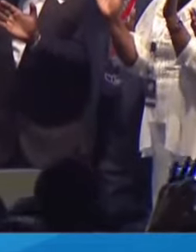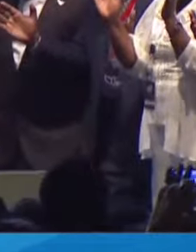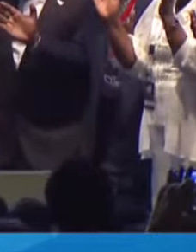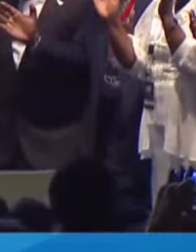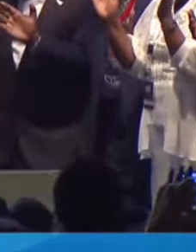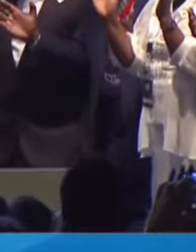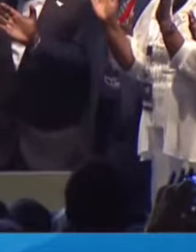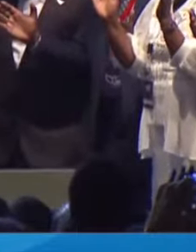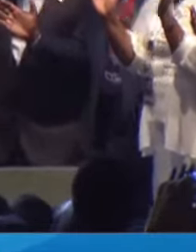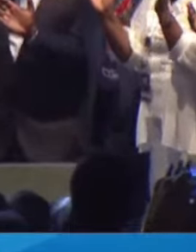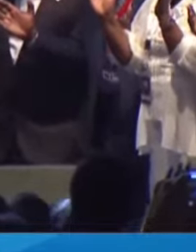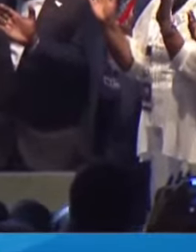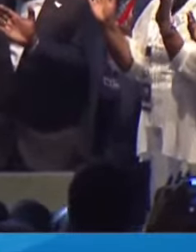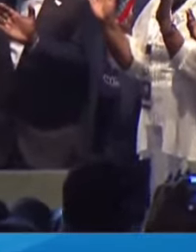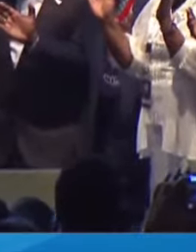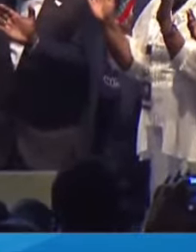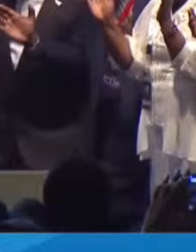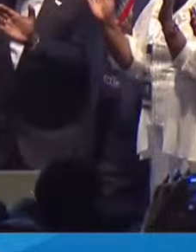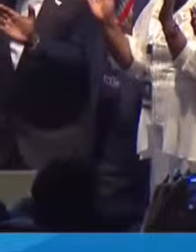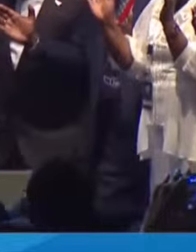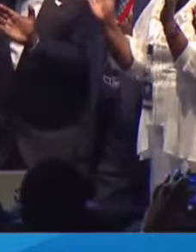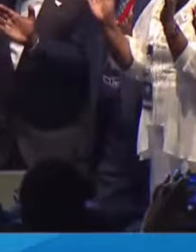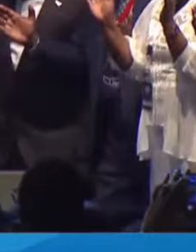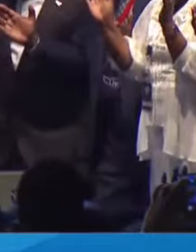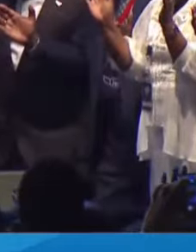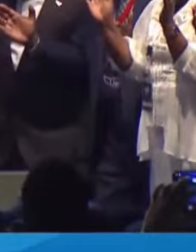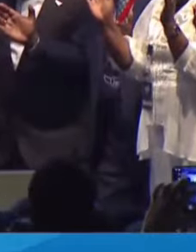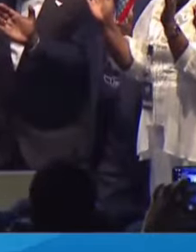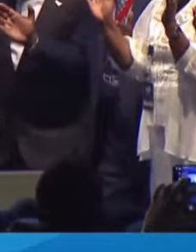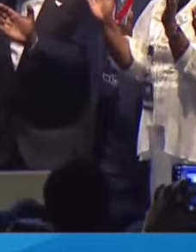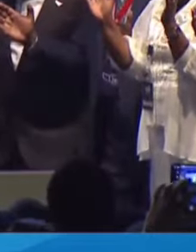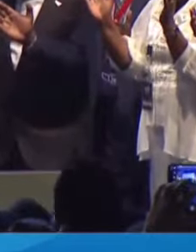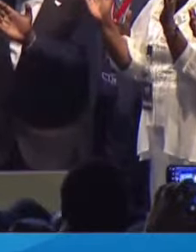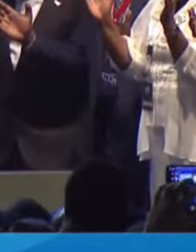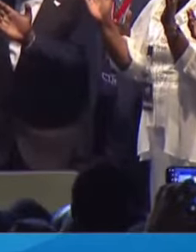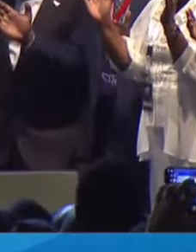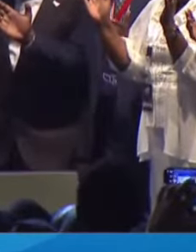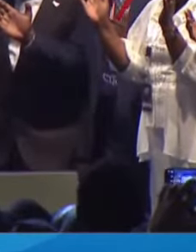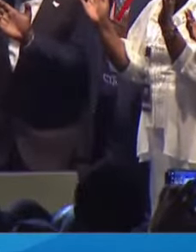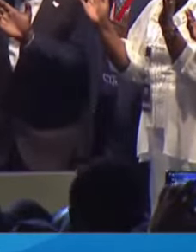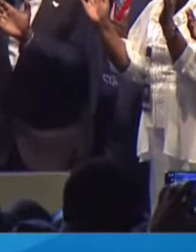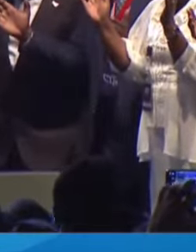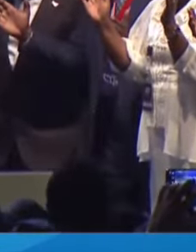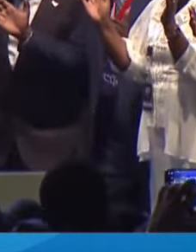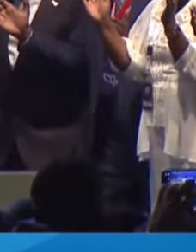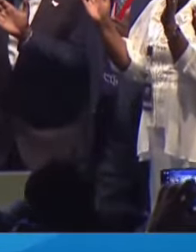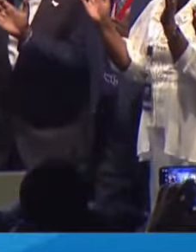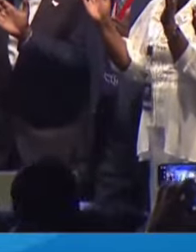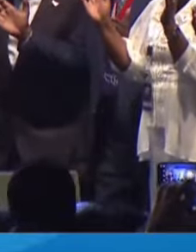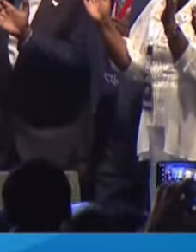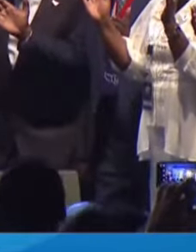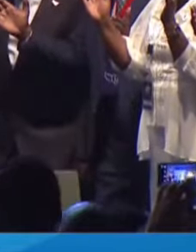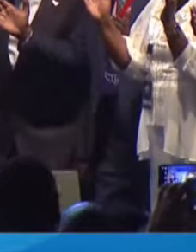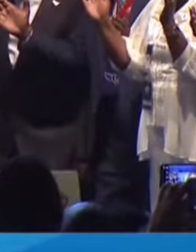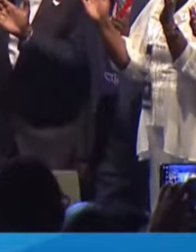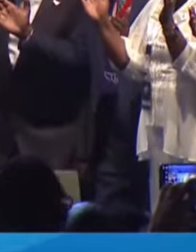desires the healing of the nation that's very precious to